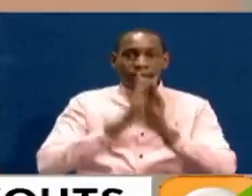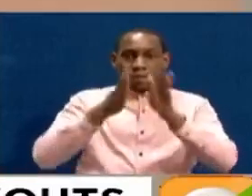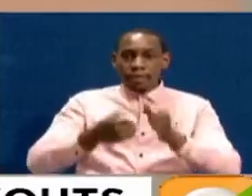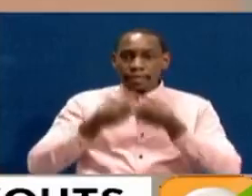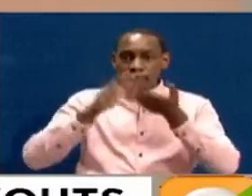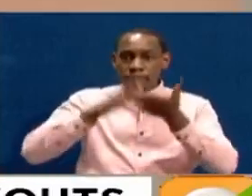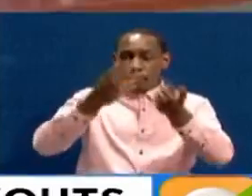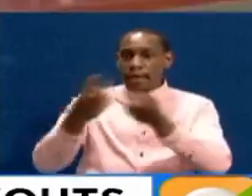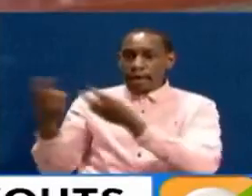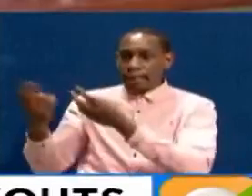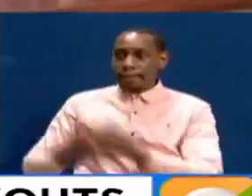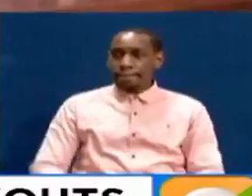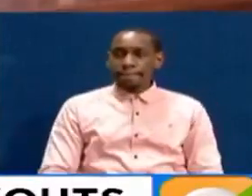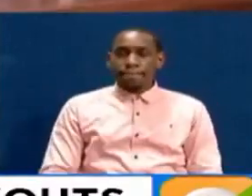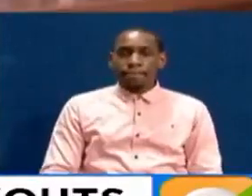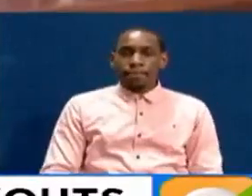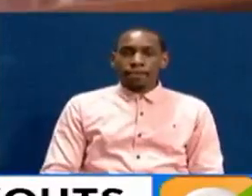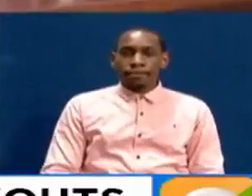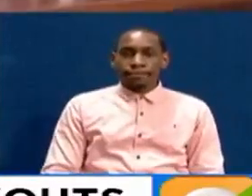Otieno reports.